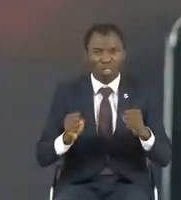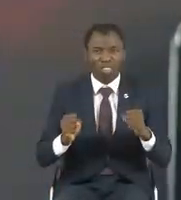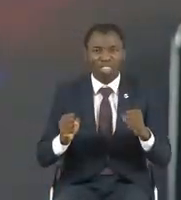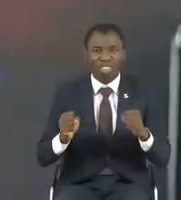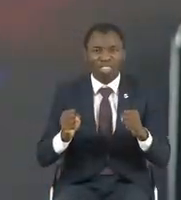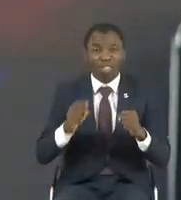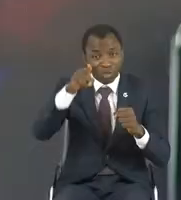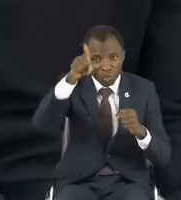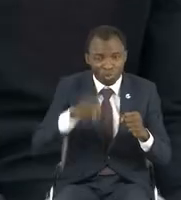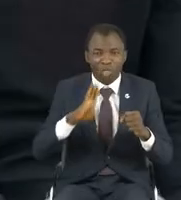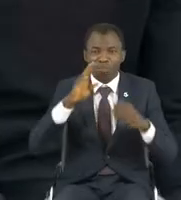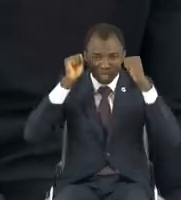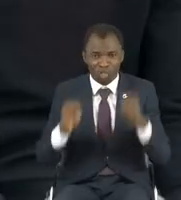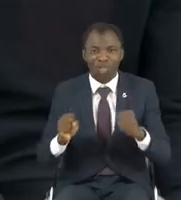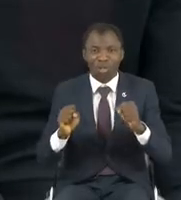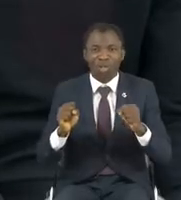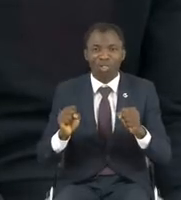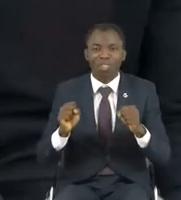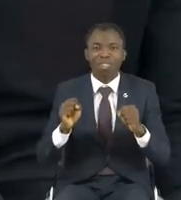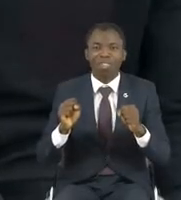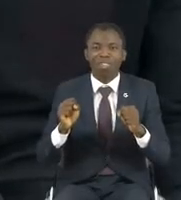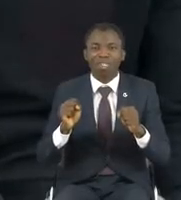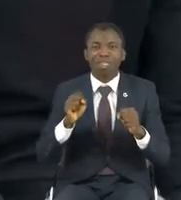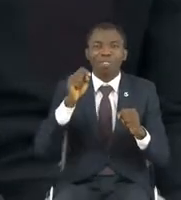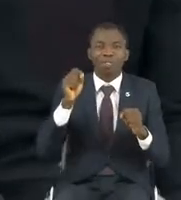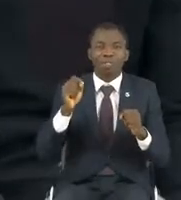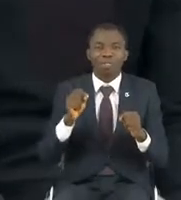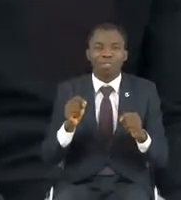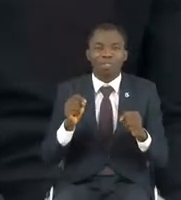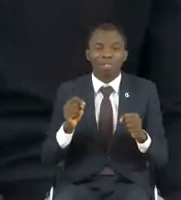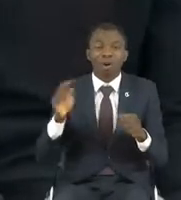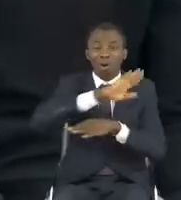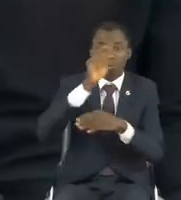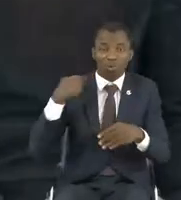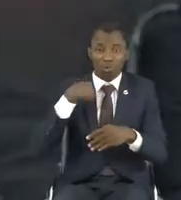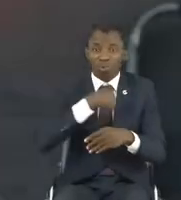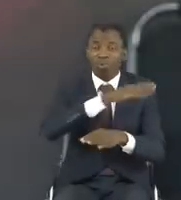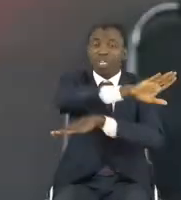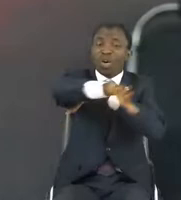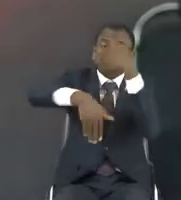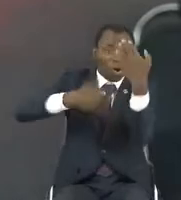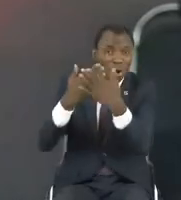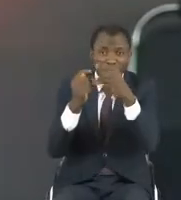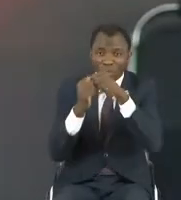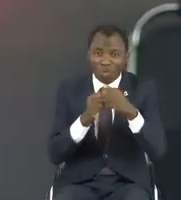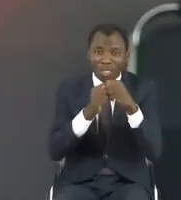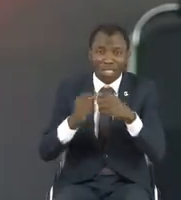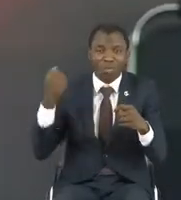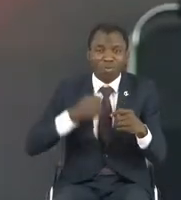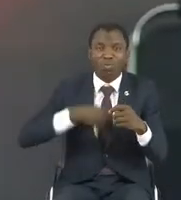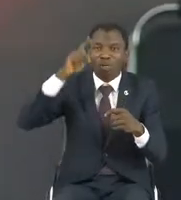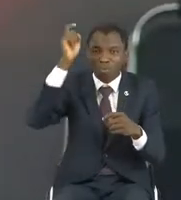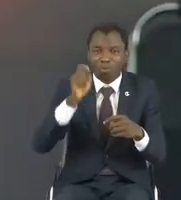You must be strong. We collectively, it's collective redemption that goes on